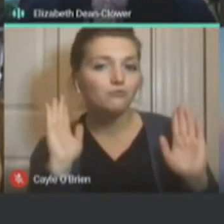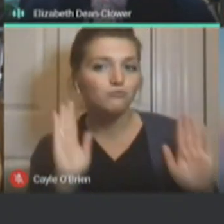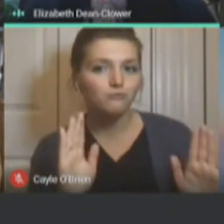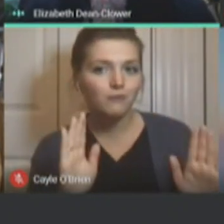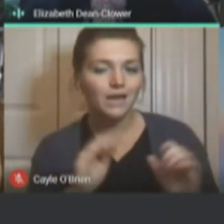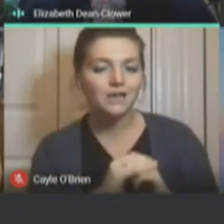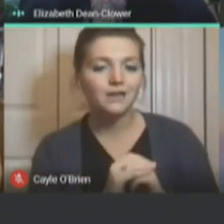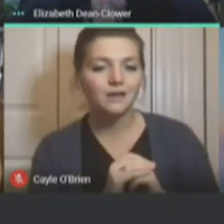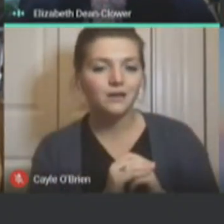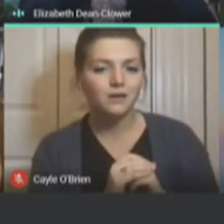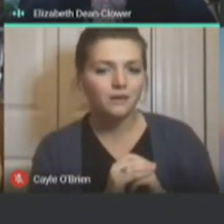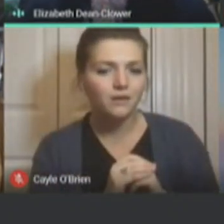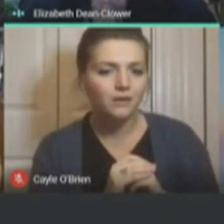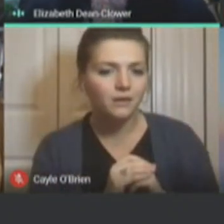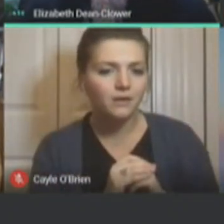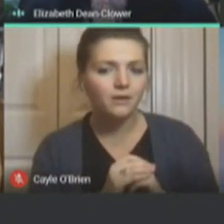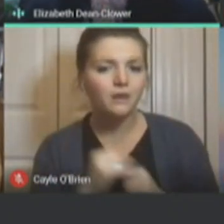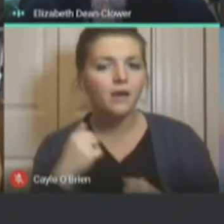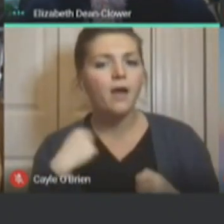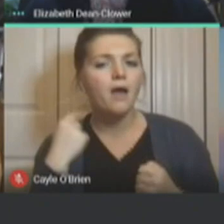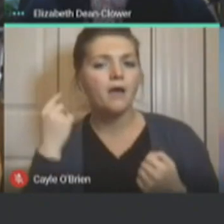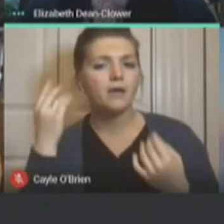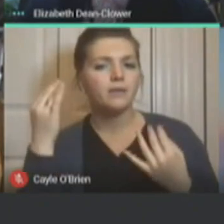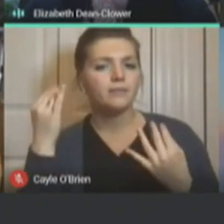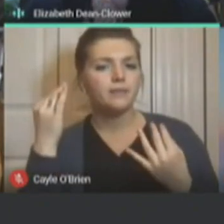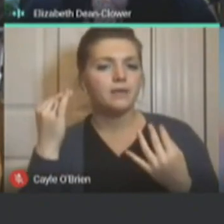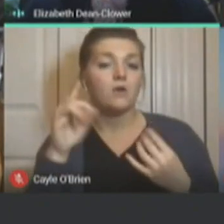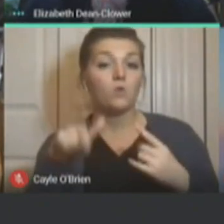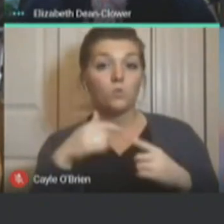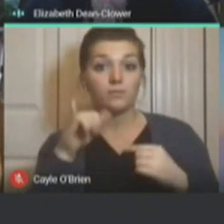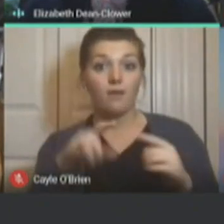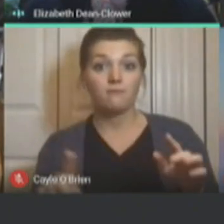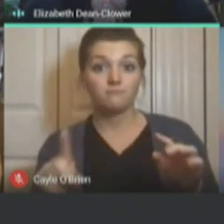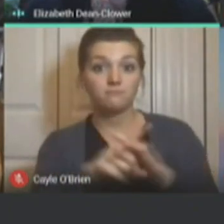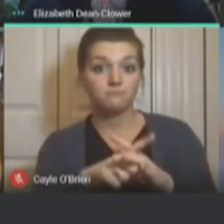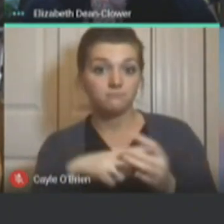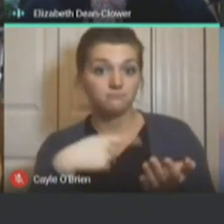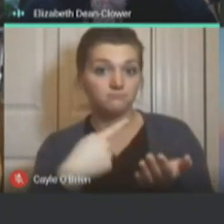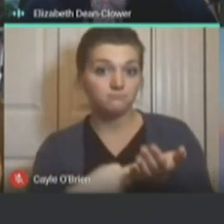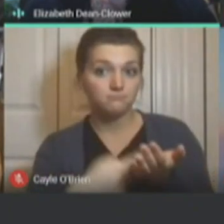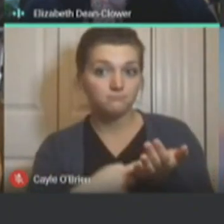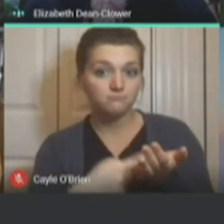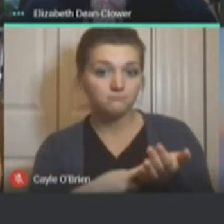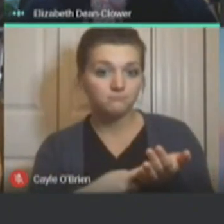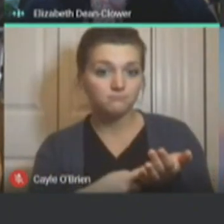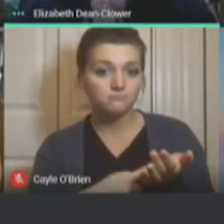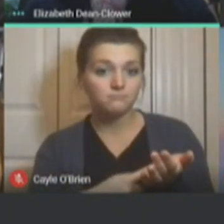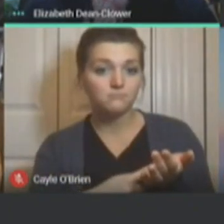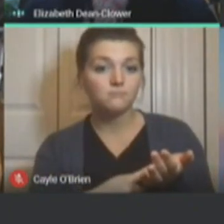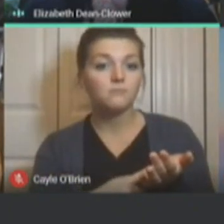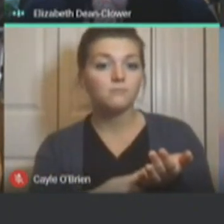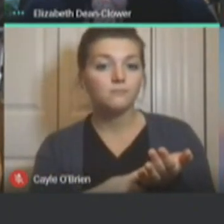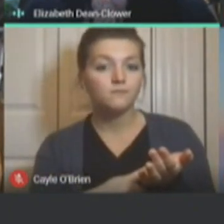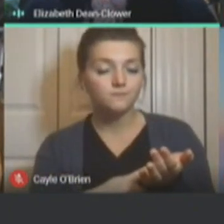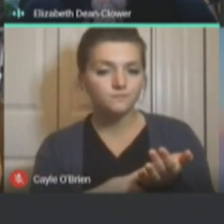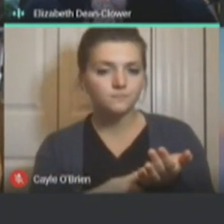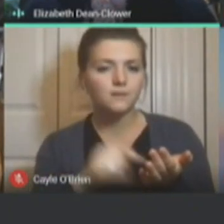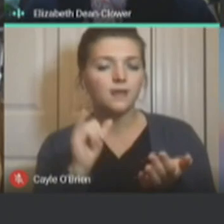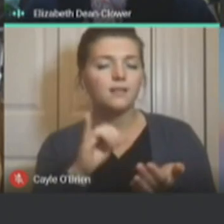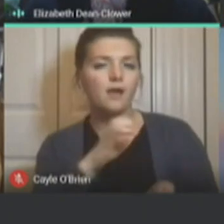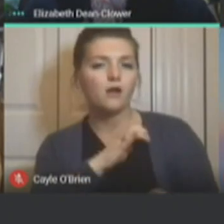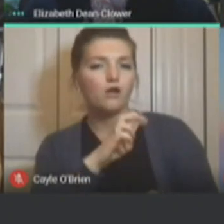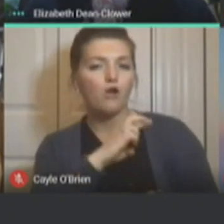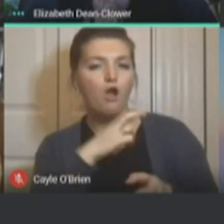the block of time when it first came up for discussion, I, about what Carl was saying, there was some